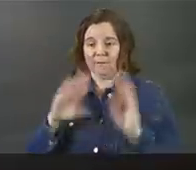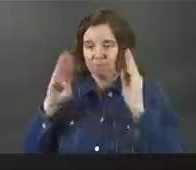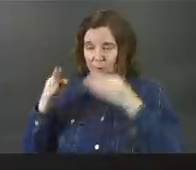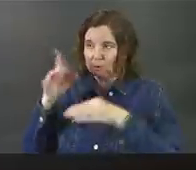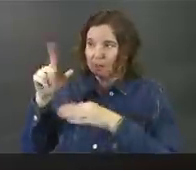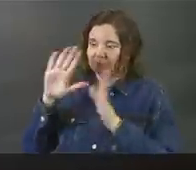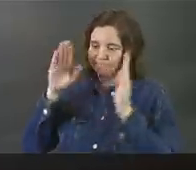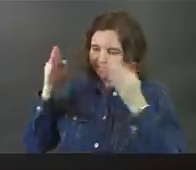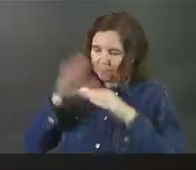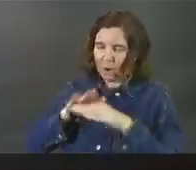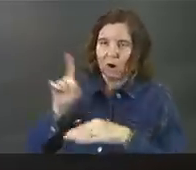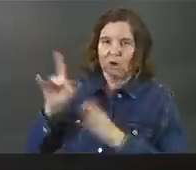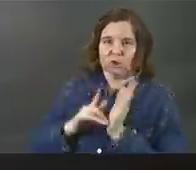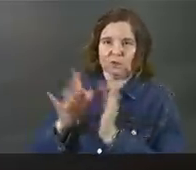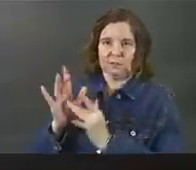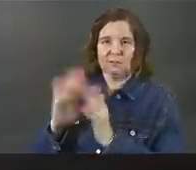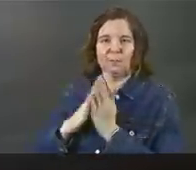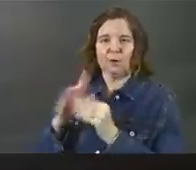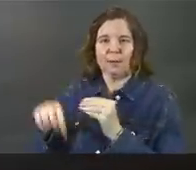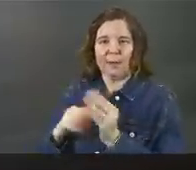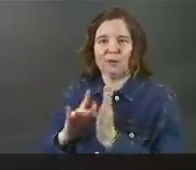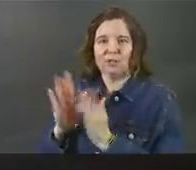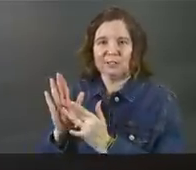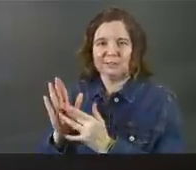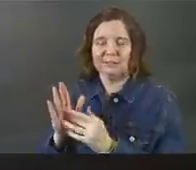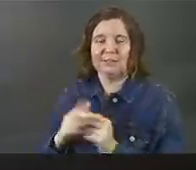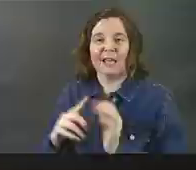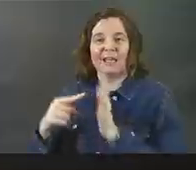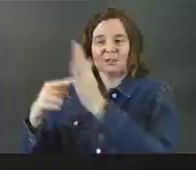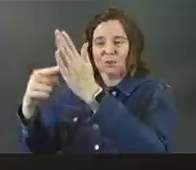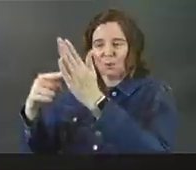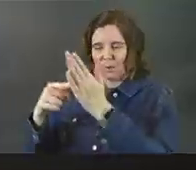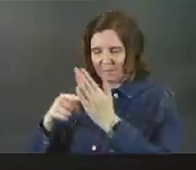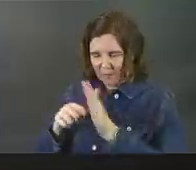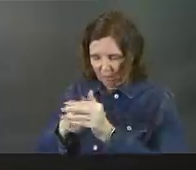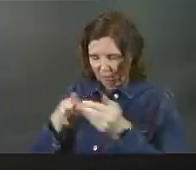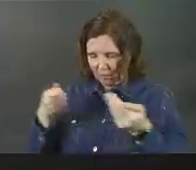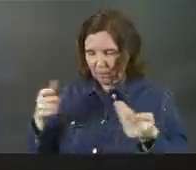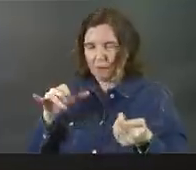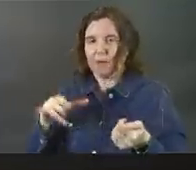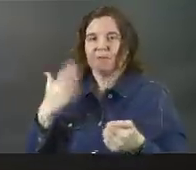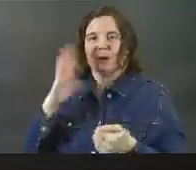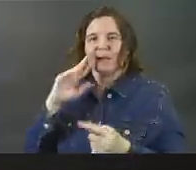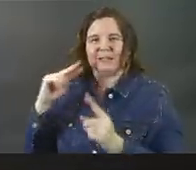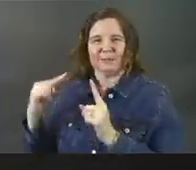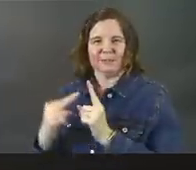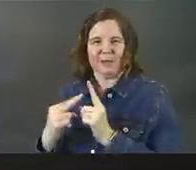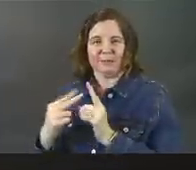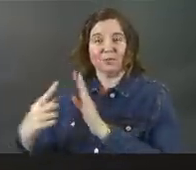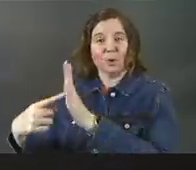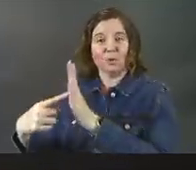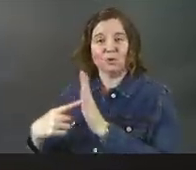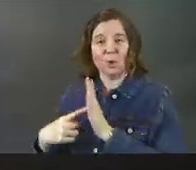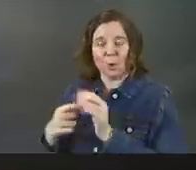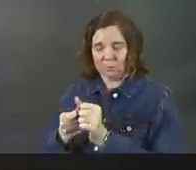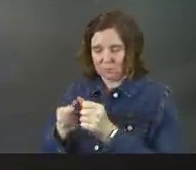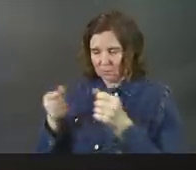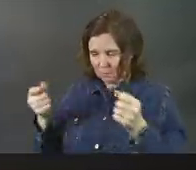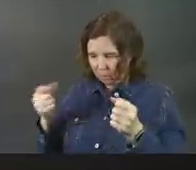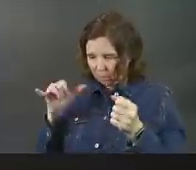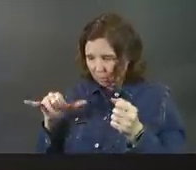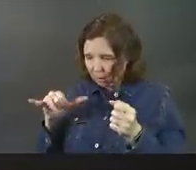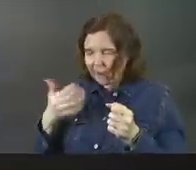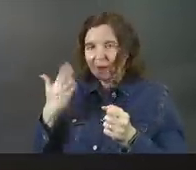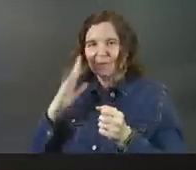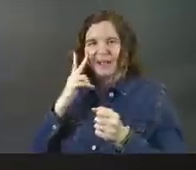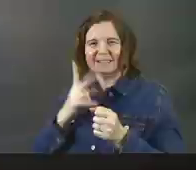him, centered on Jesus. It's a book about Jesus. It's a revealing from God's perspective. Okay, so it's showing us things how God sees